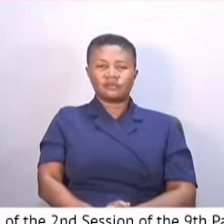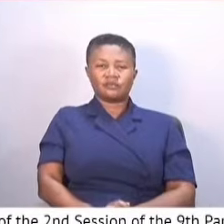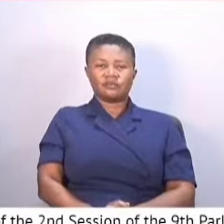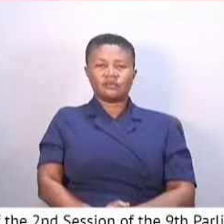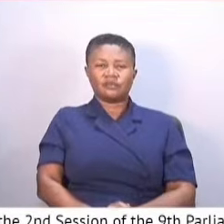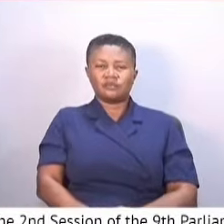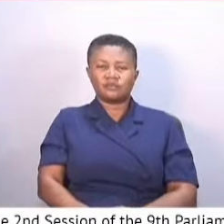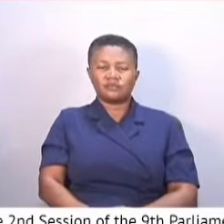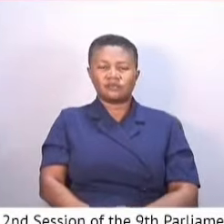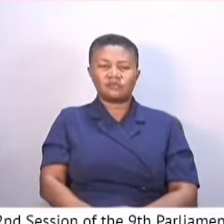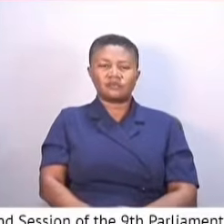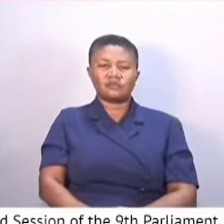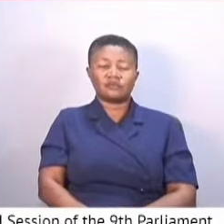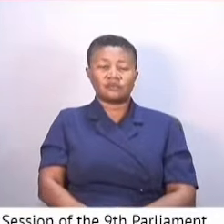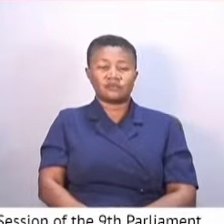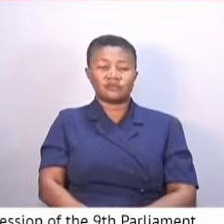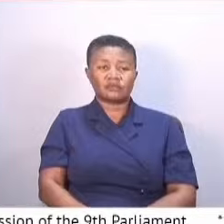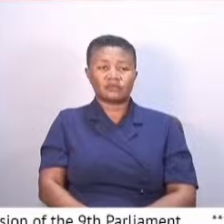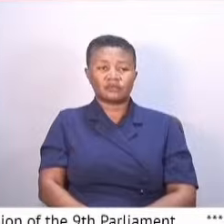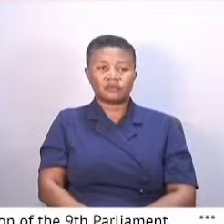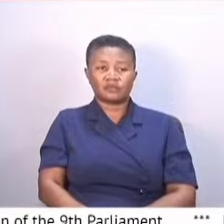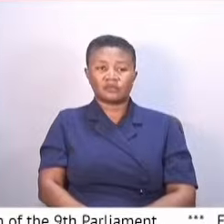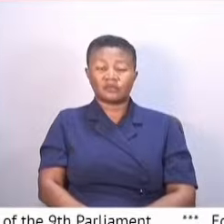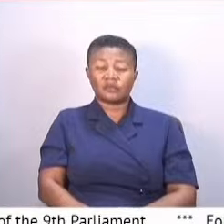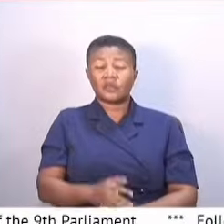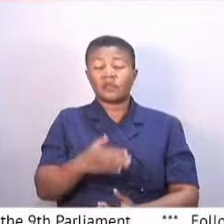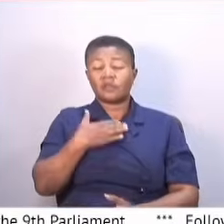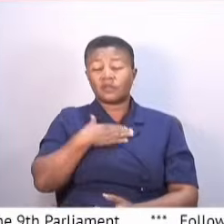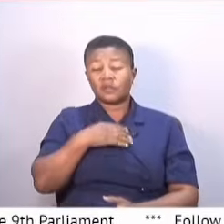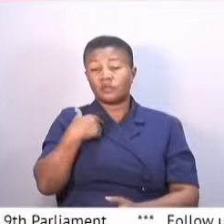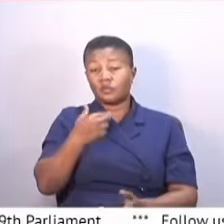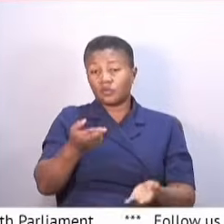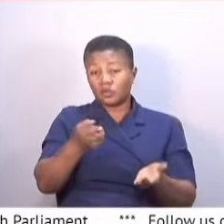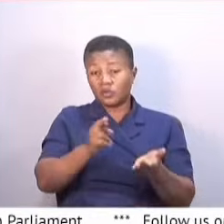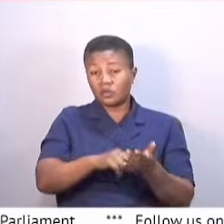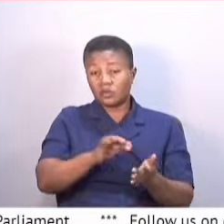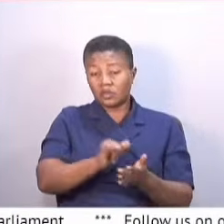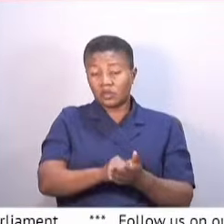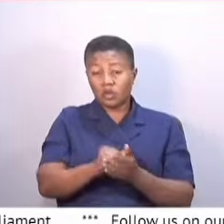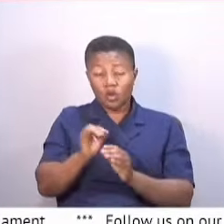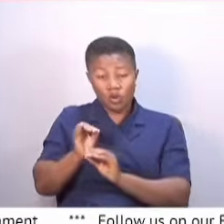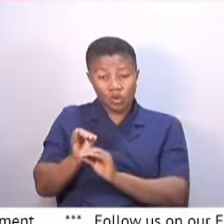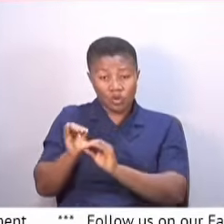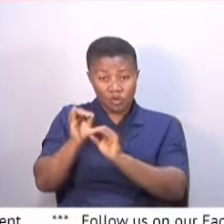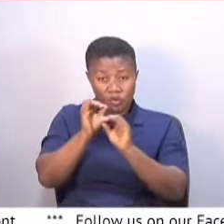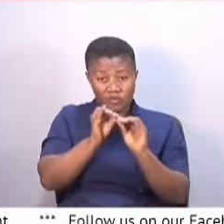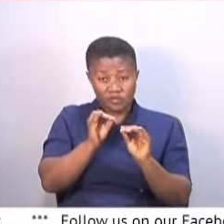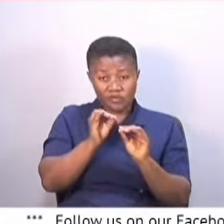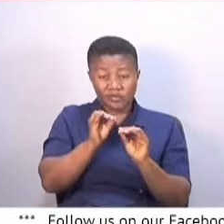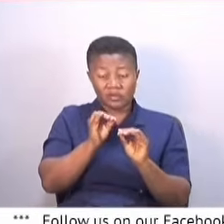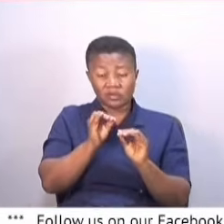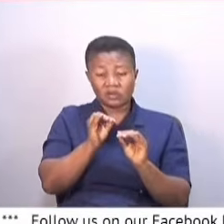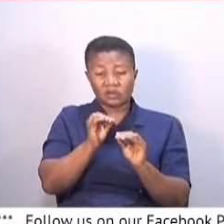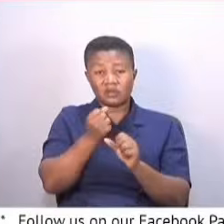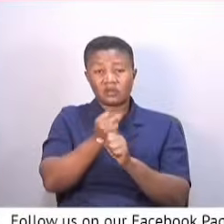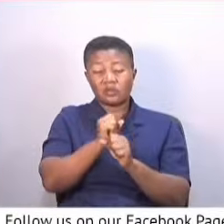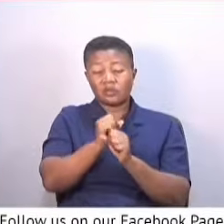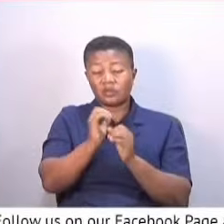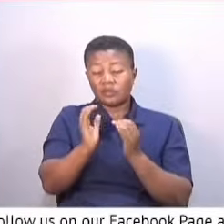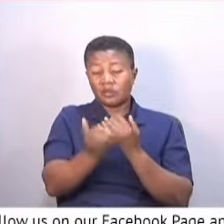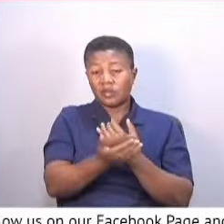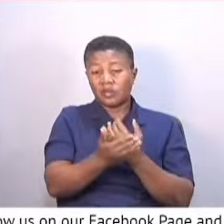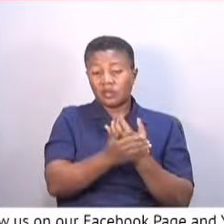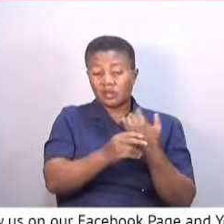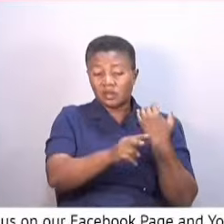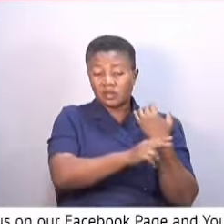Honourable members, let me place on record that the observation made by